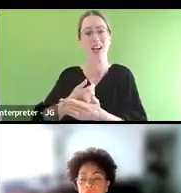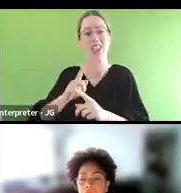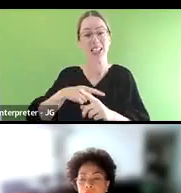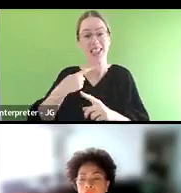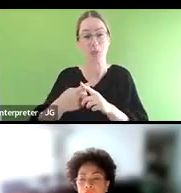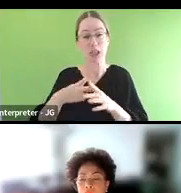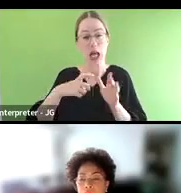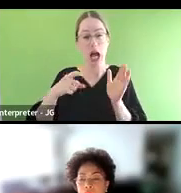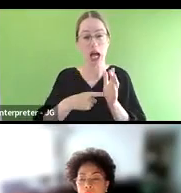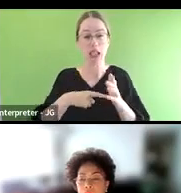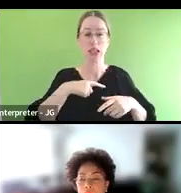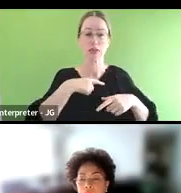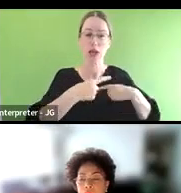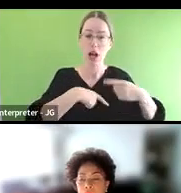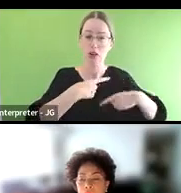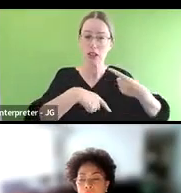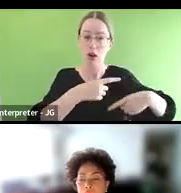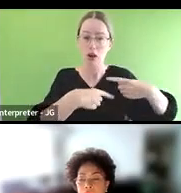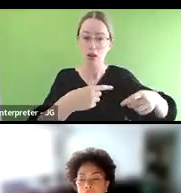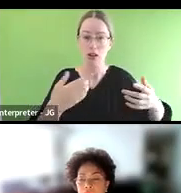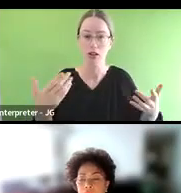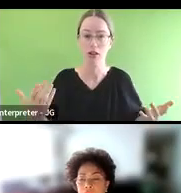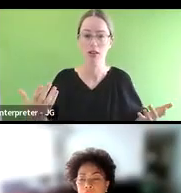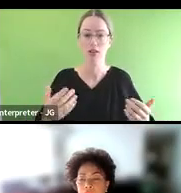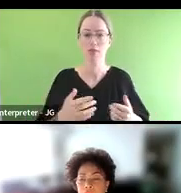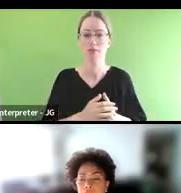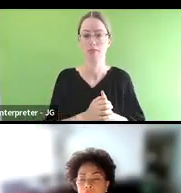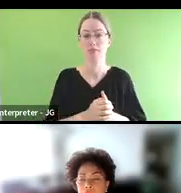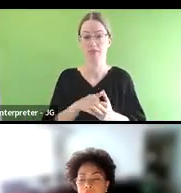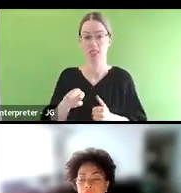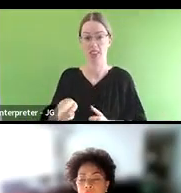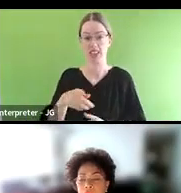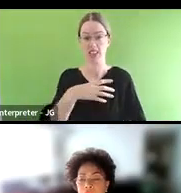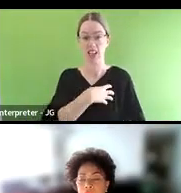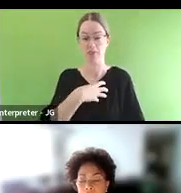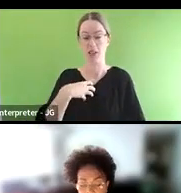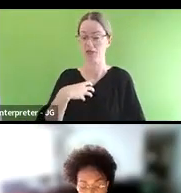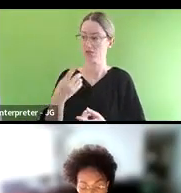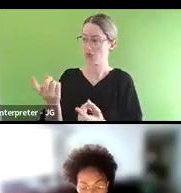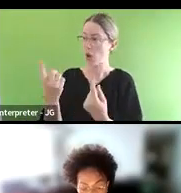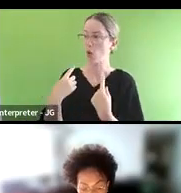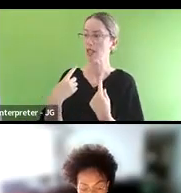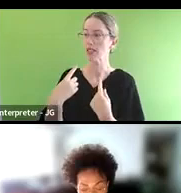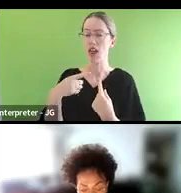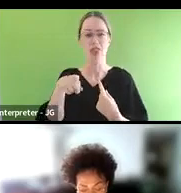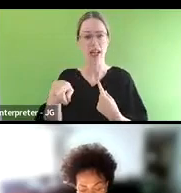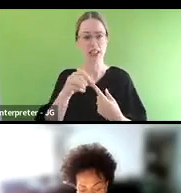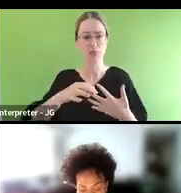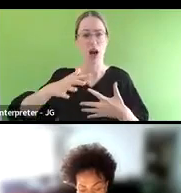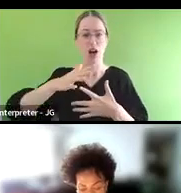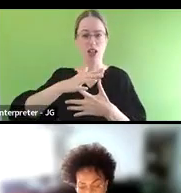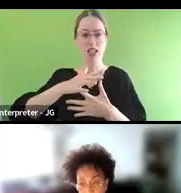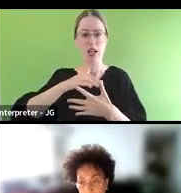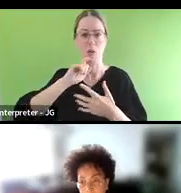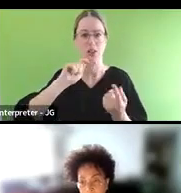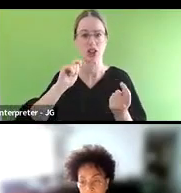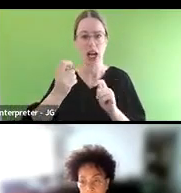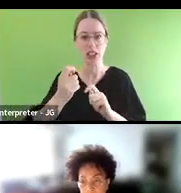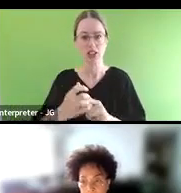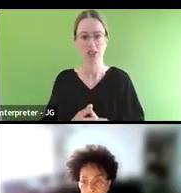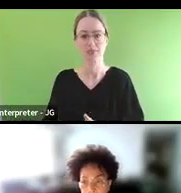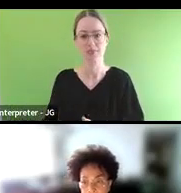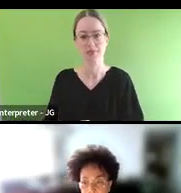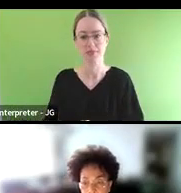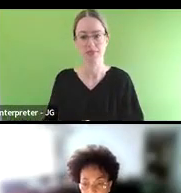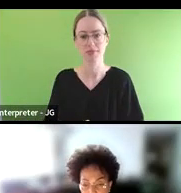Act continues to exist, especially when this government has assured us that it is a priority that will get changed. At